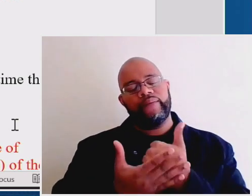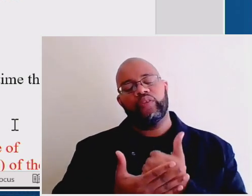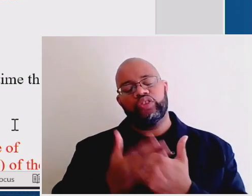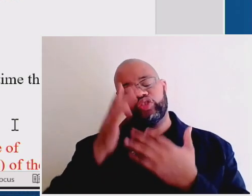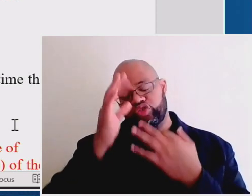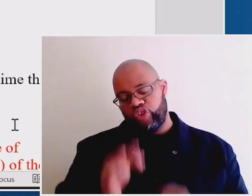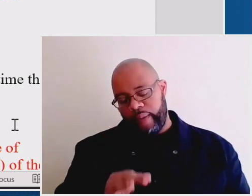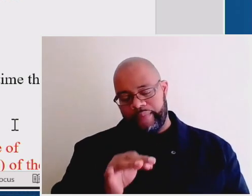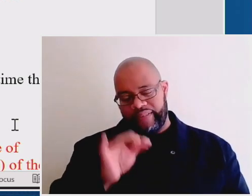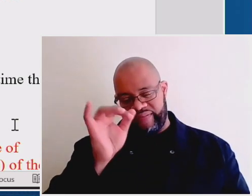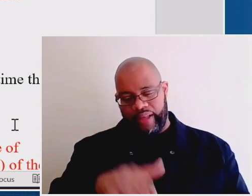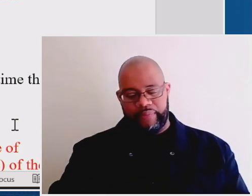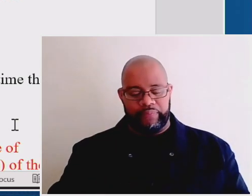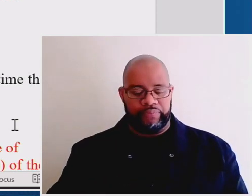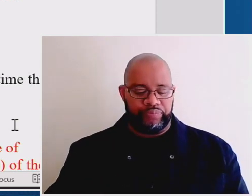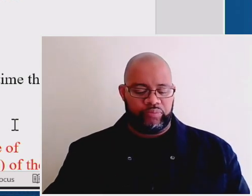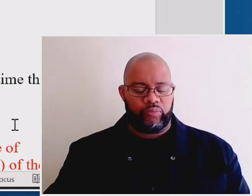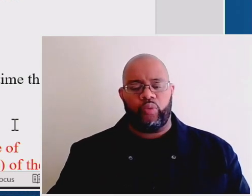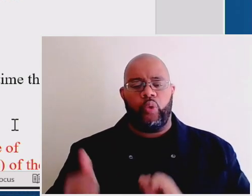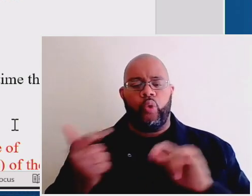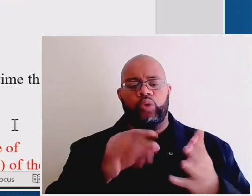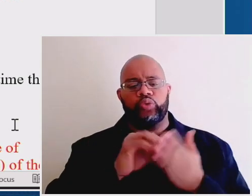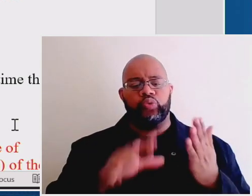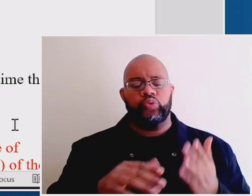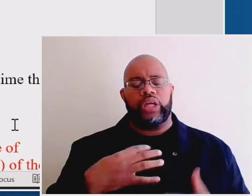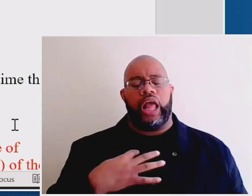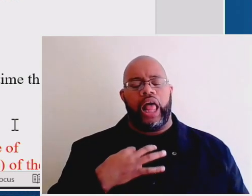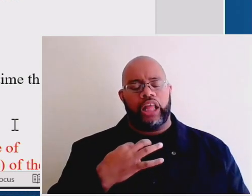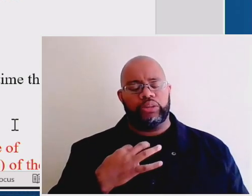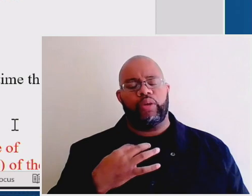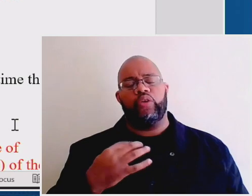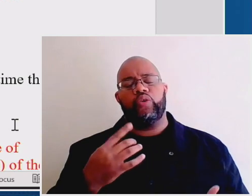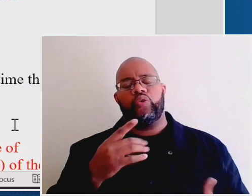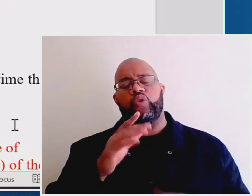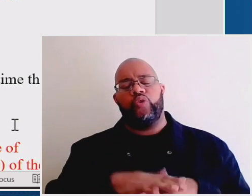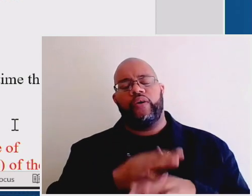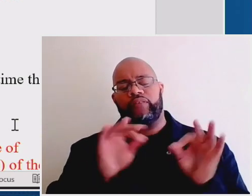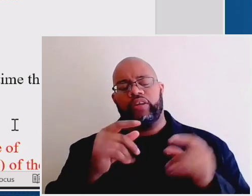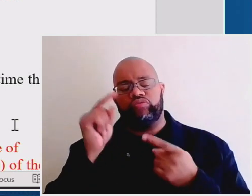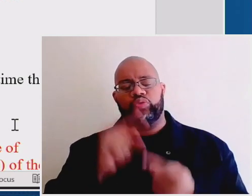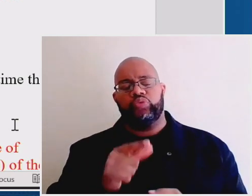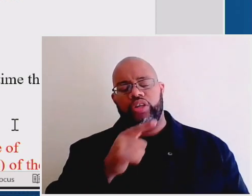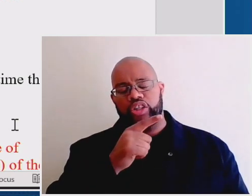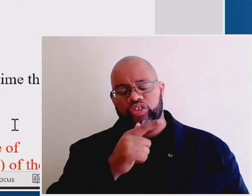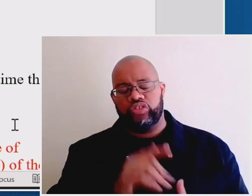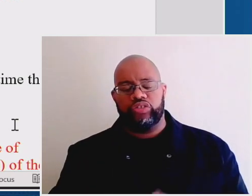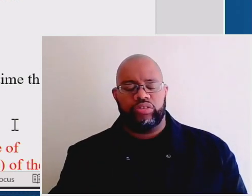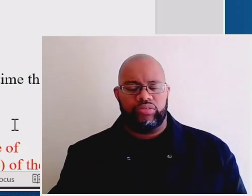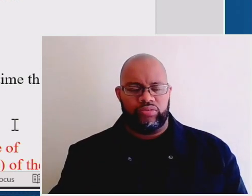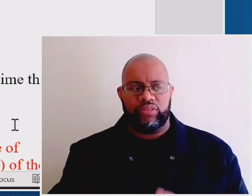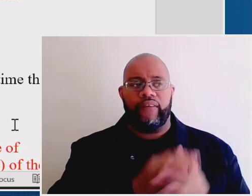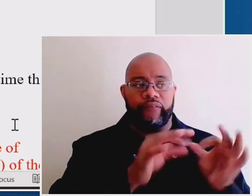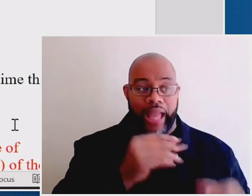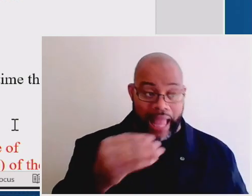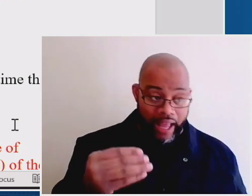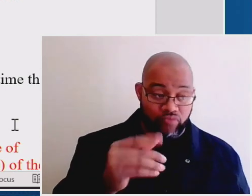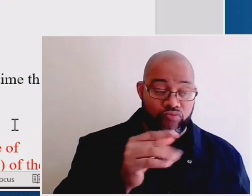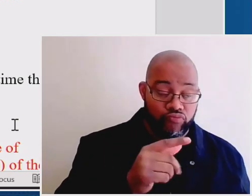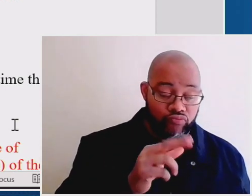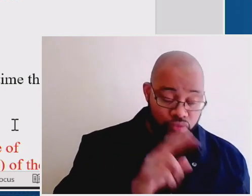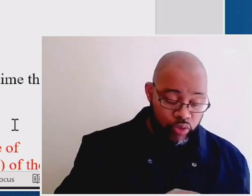that all students are eligible who are on free and reduced lunch. Free and